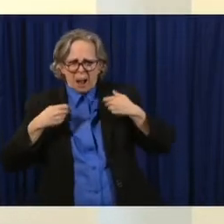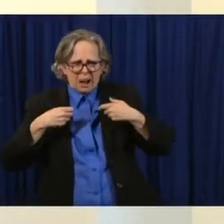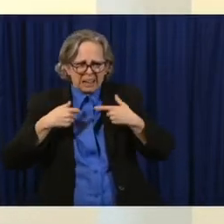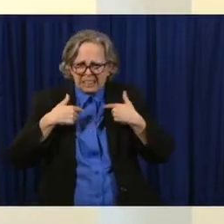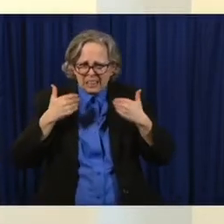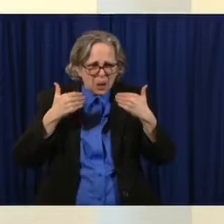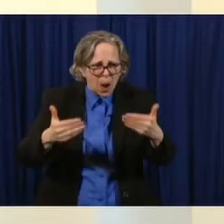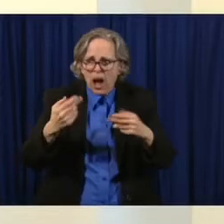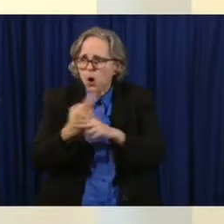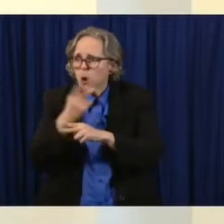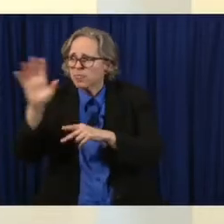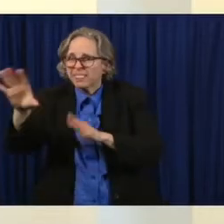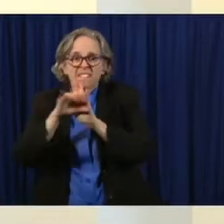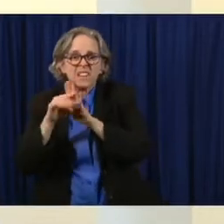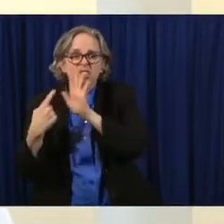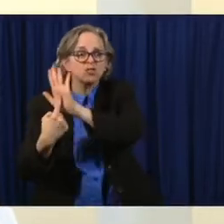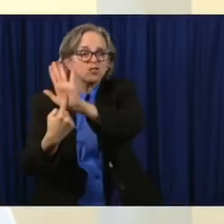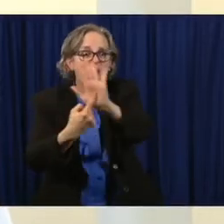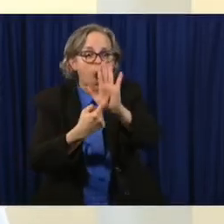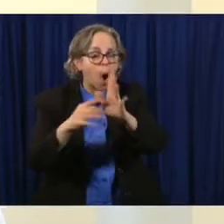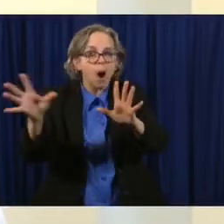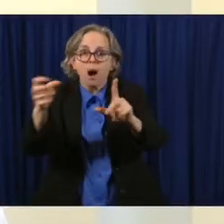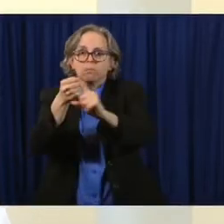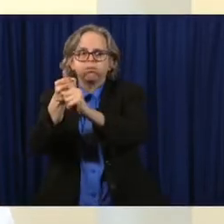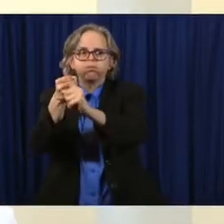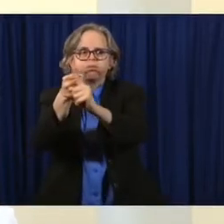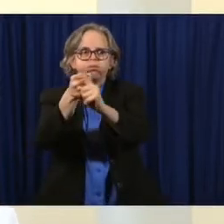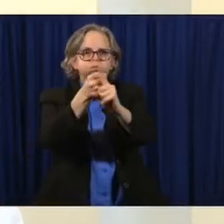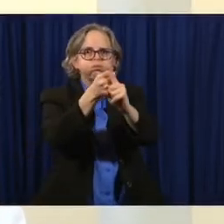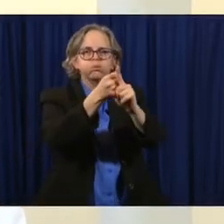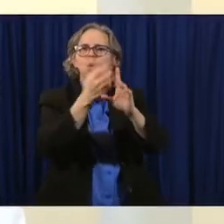impact of our social distancing.